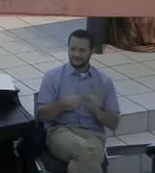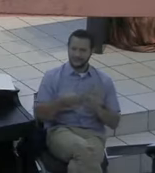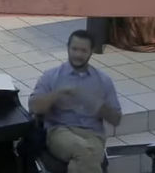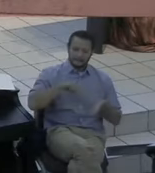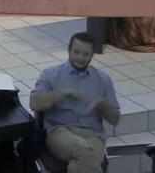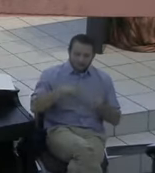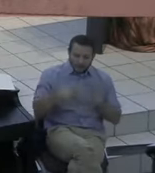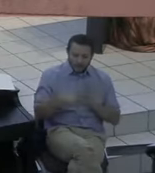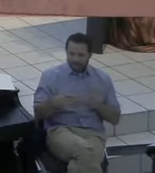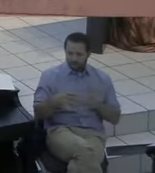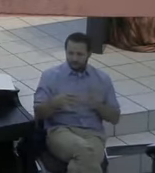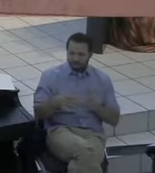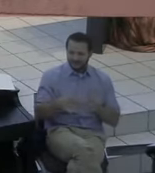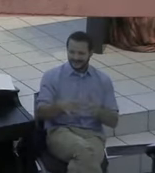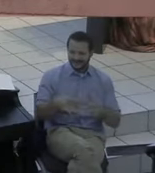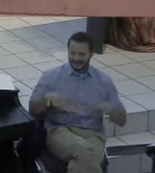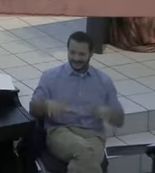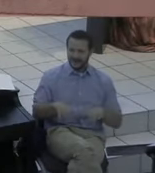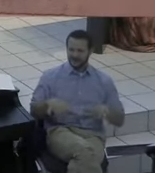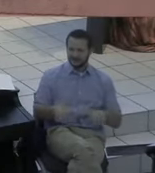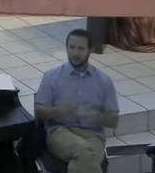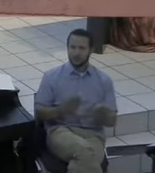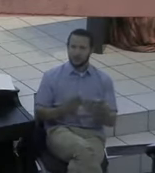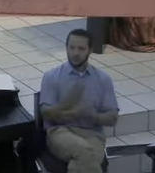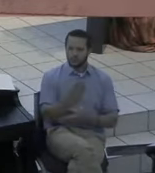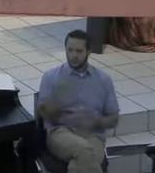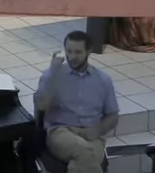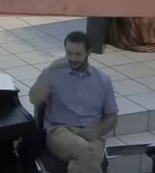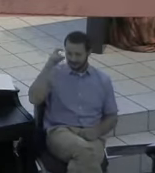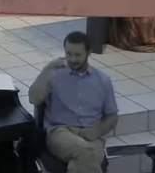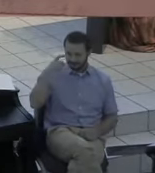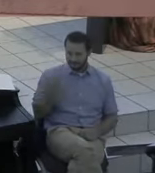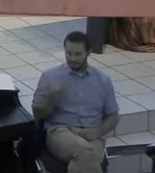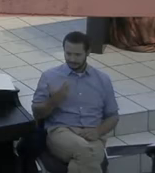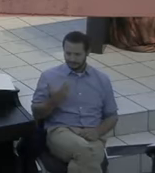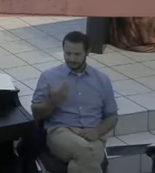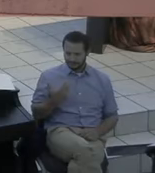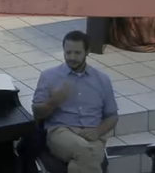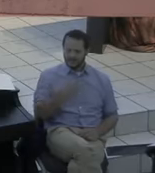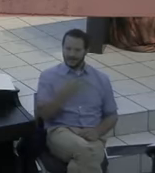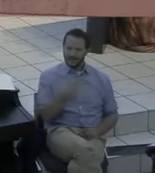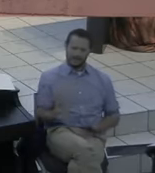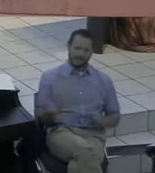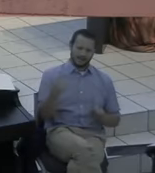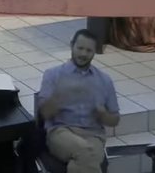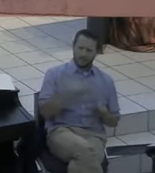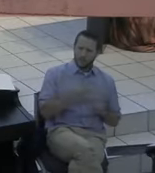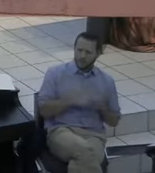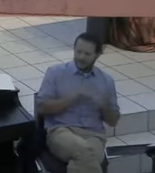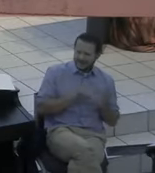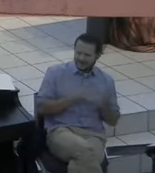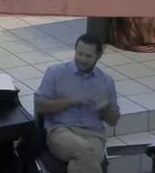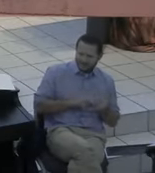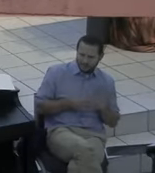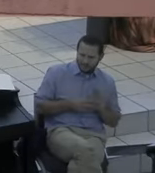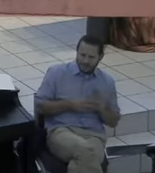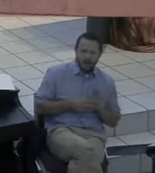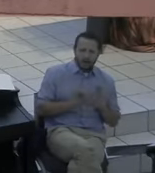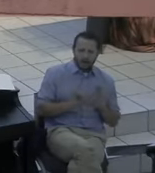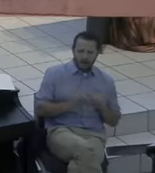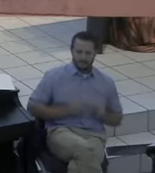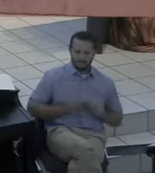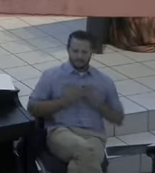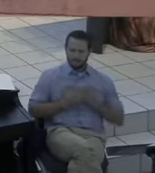Purpose-driven action through wisdom. And to keep circling back to the purpose so that it will motivate